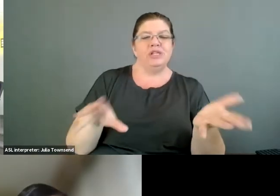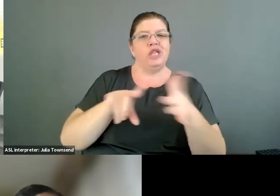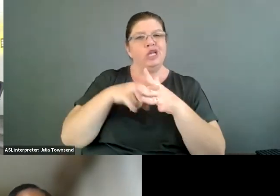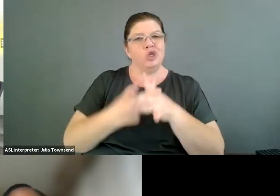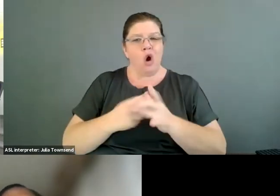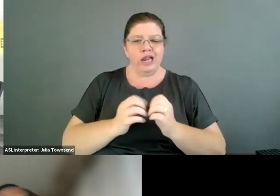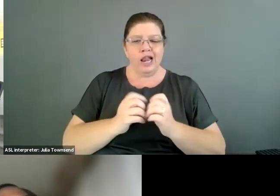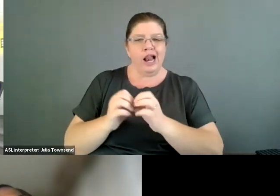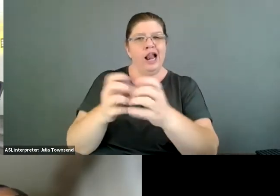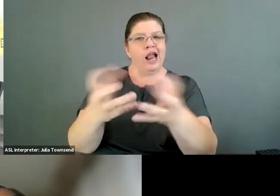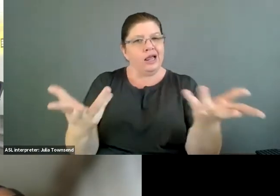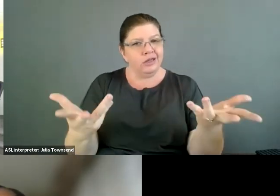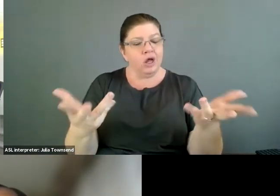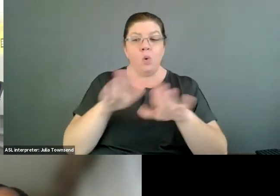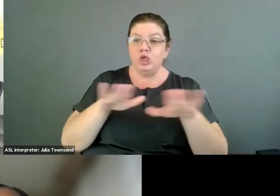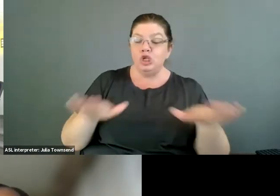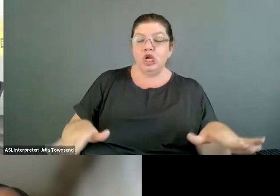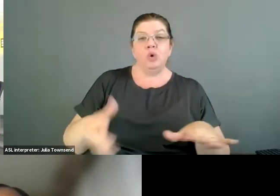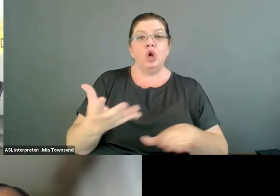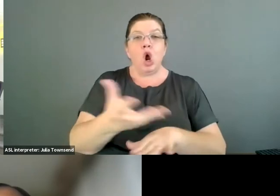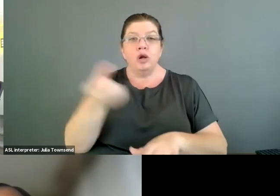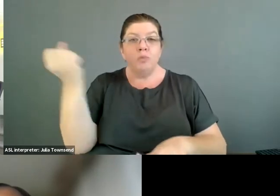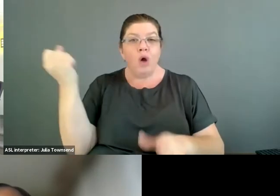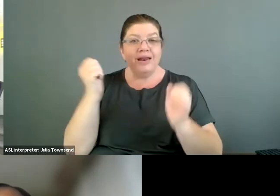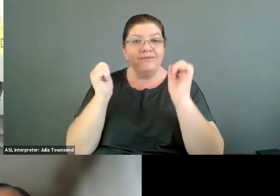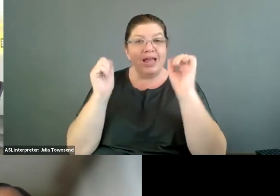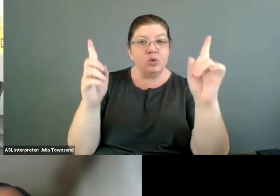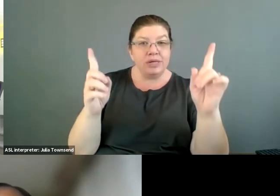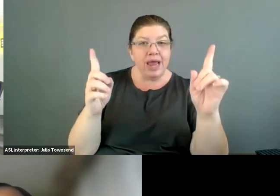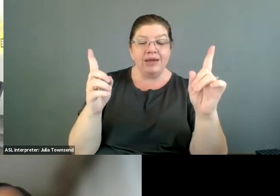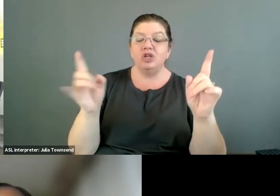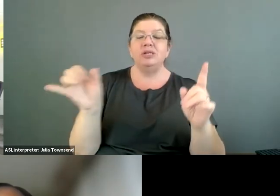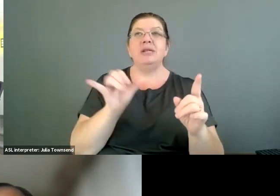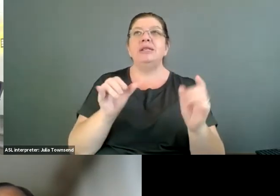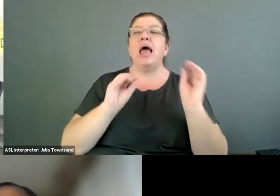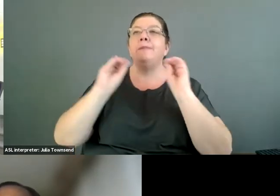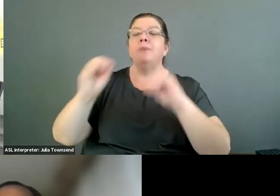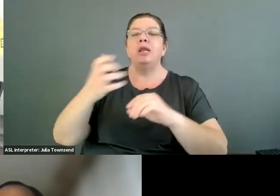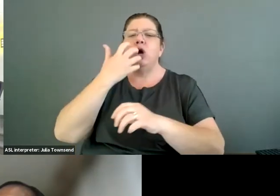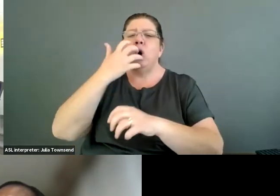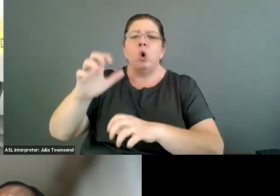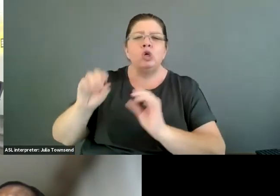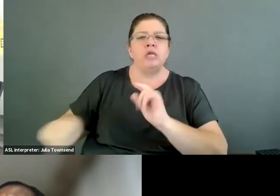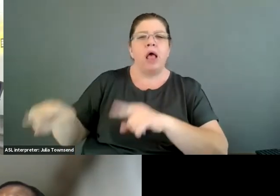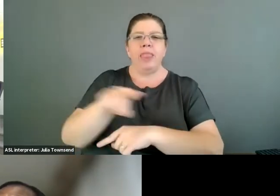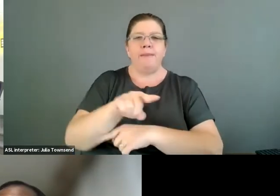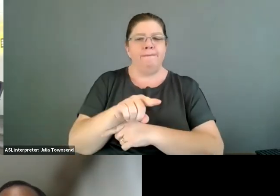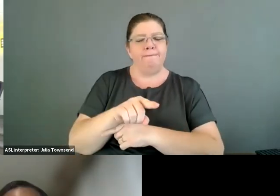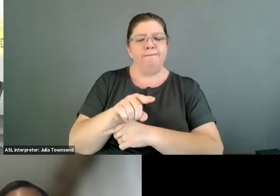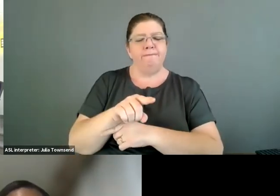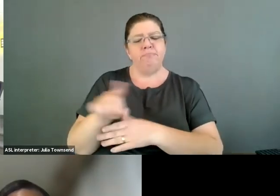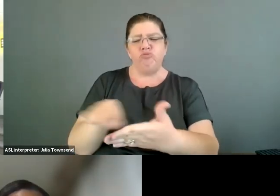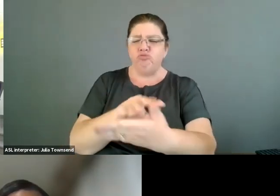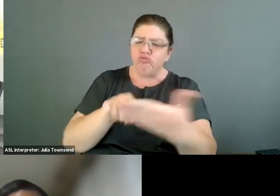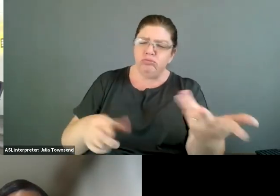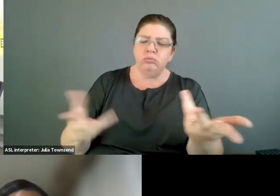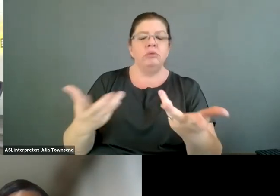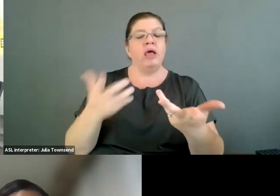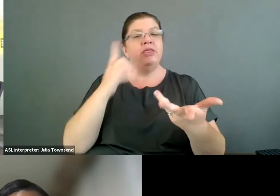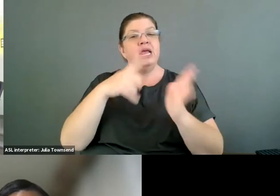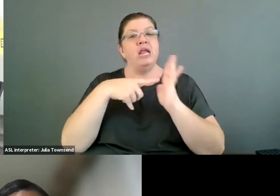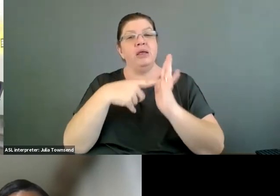When children are deprived of their education, it is like putting a curse on them. This is illustrated by the